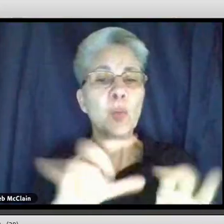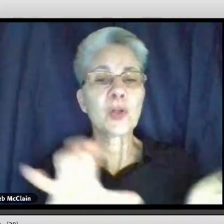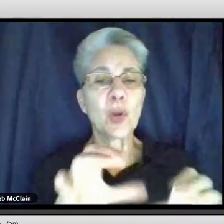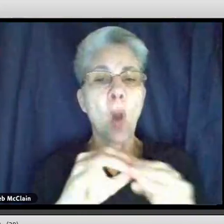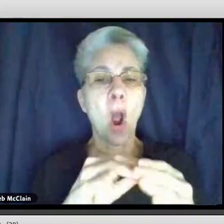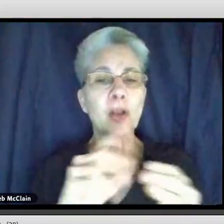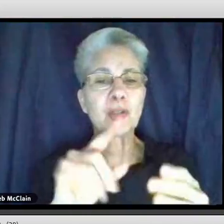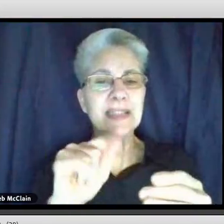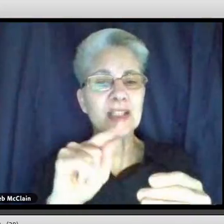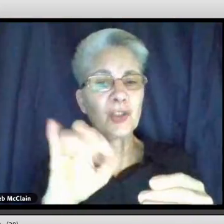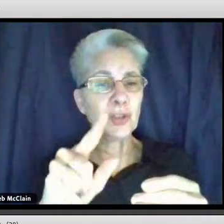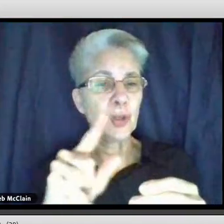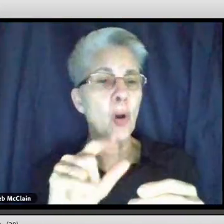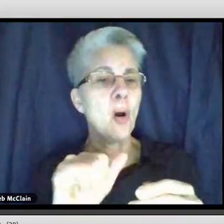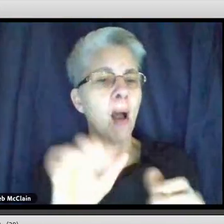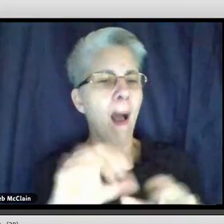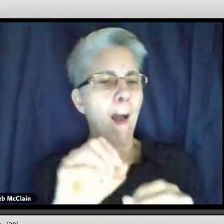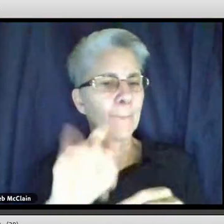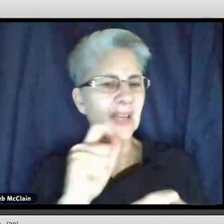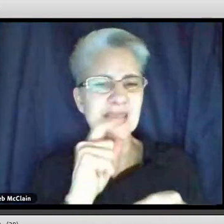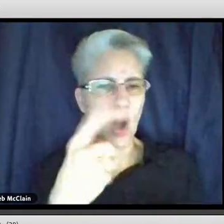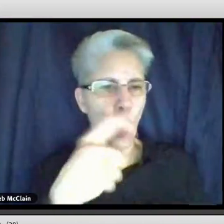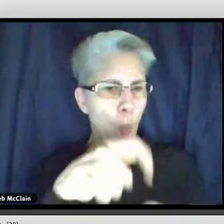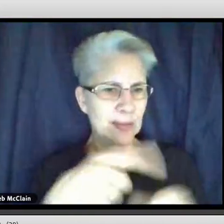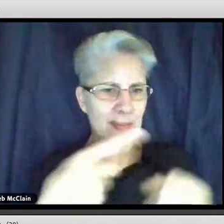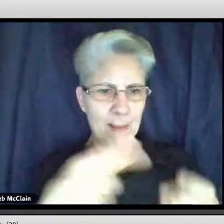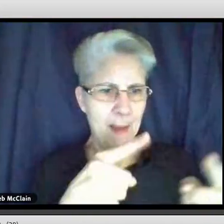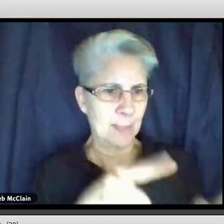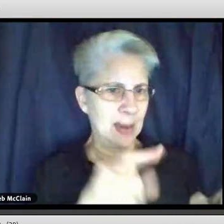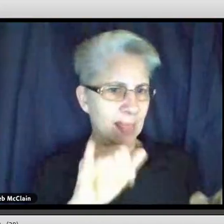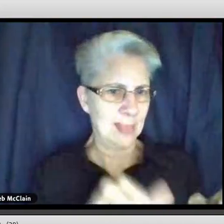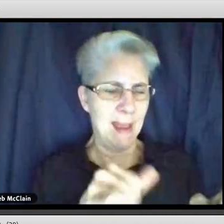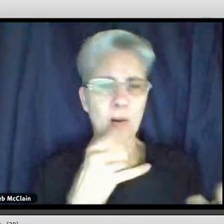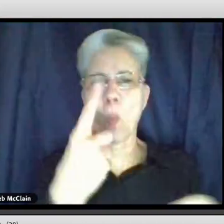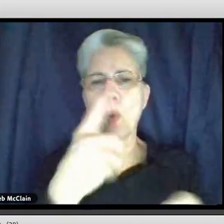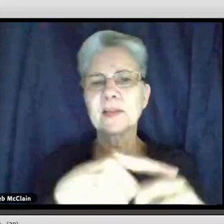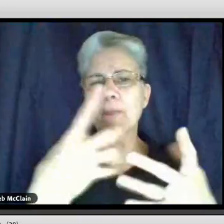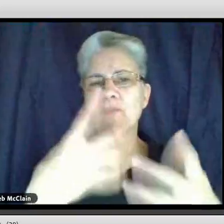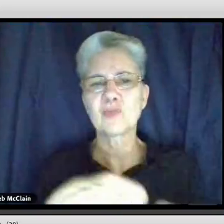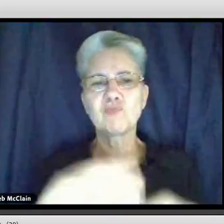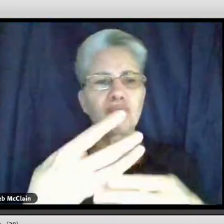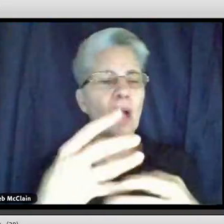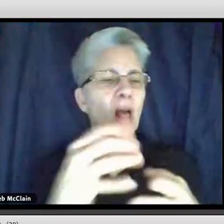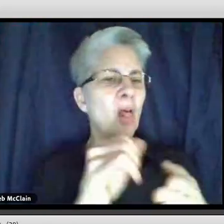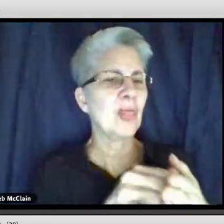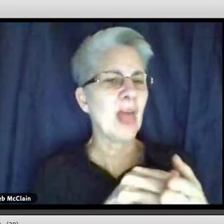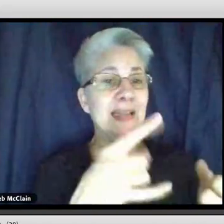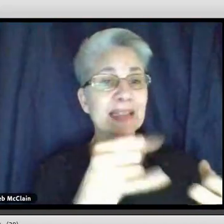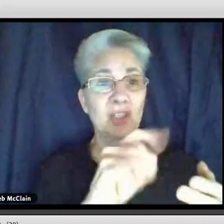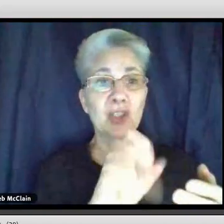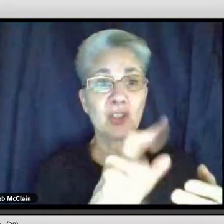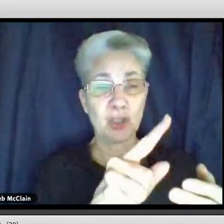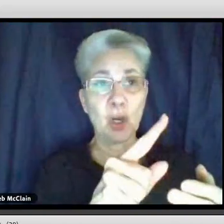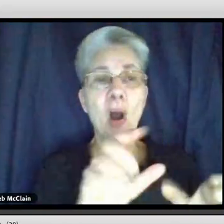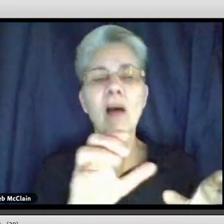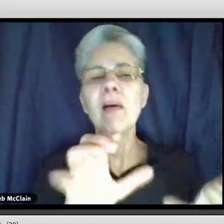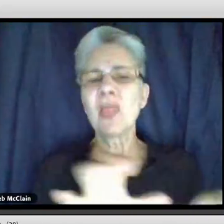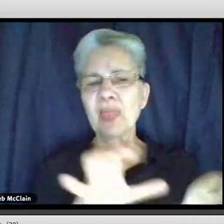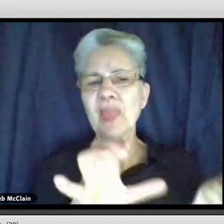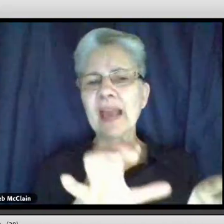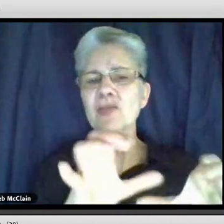over an extended period of time, this is not a one-time type project like digitization projects often are. And while I